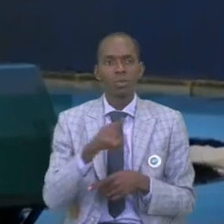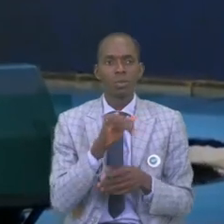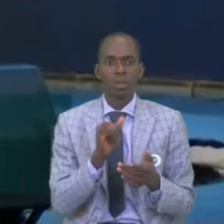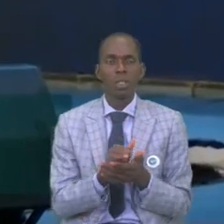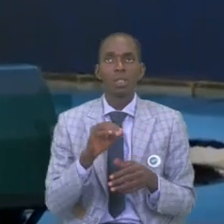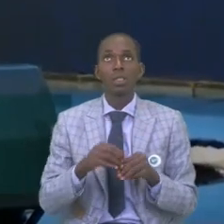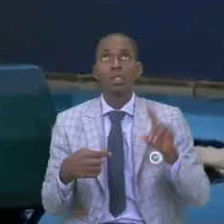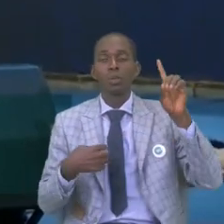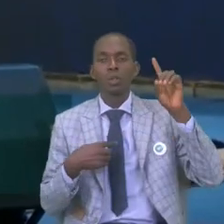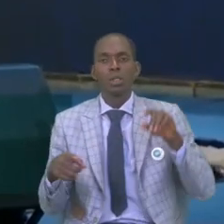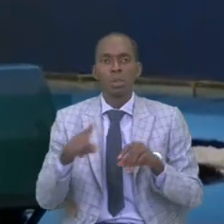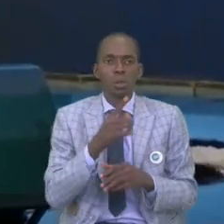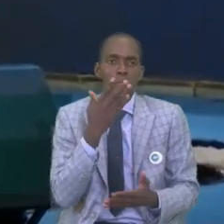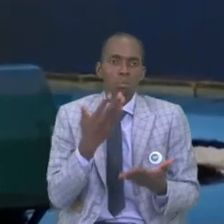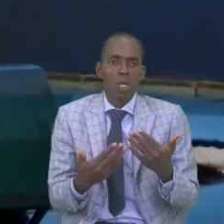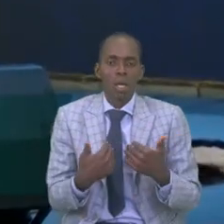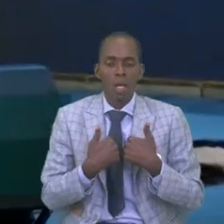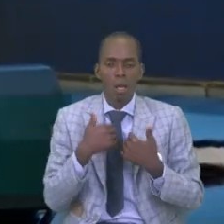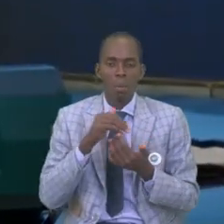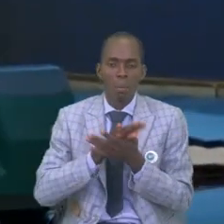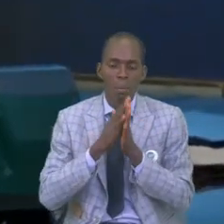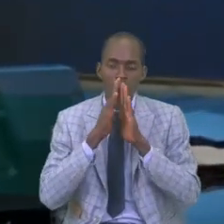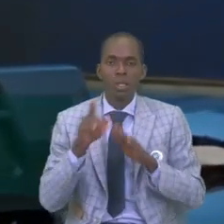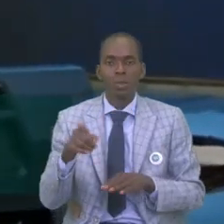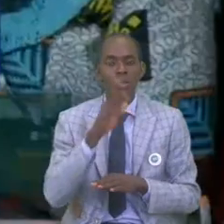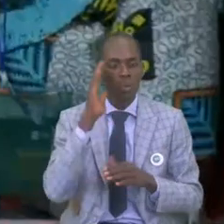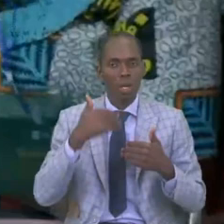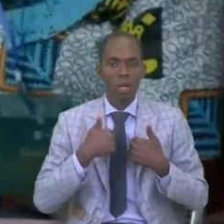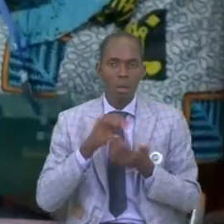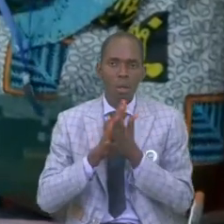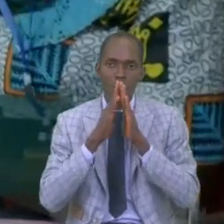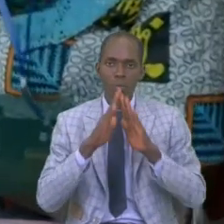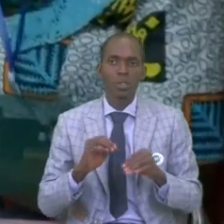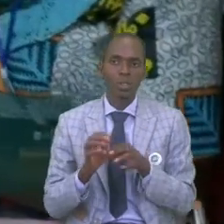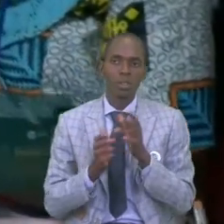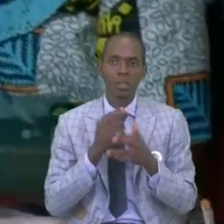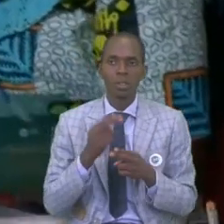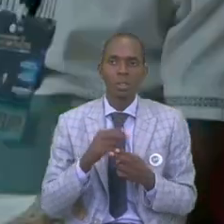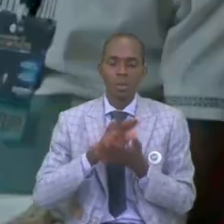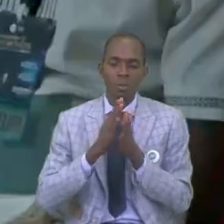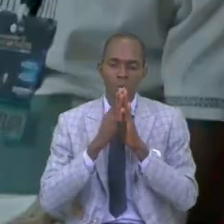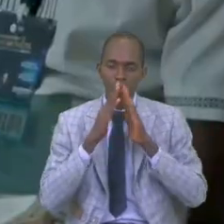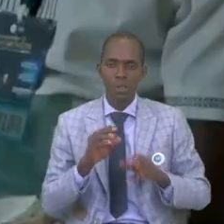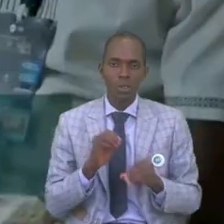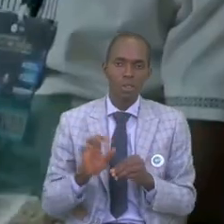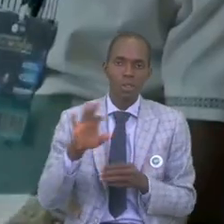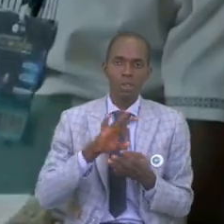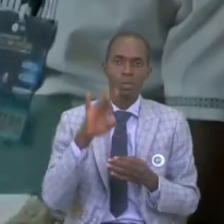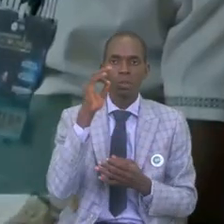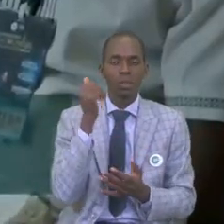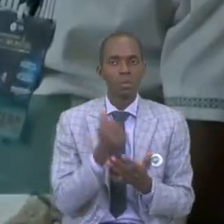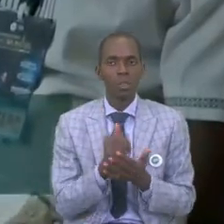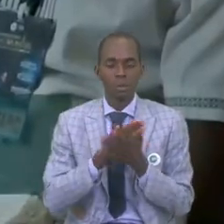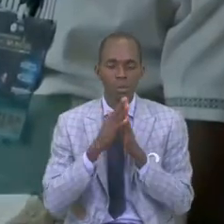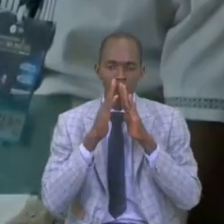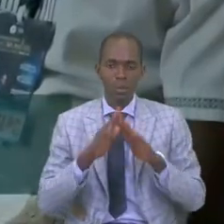ye might have peace. You will have peace. Peace in your spirit, and peace in your soul,